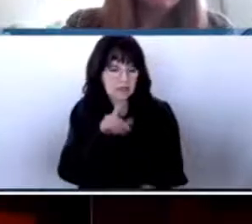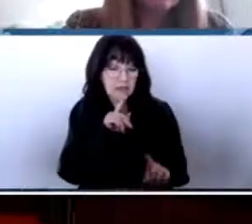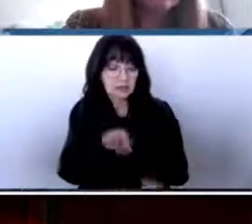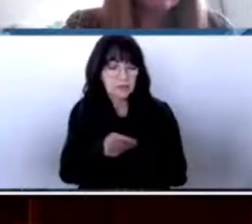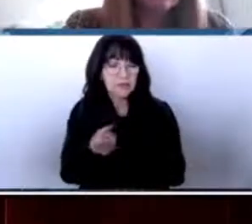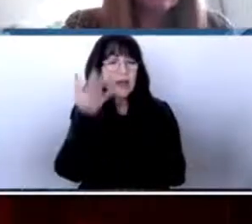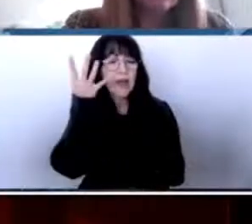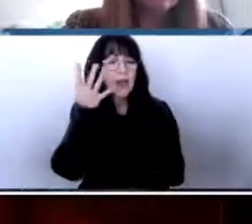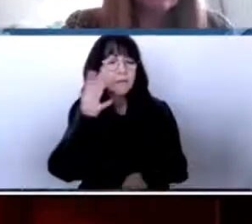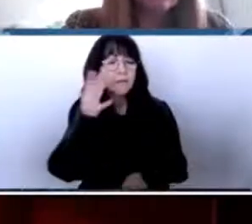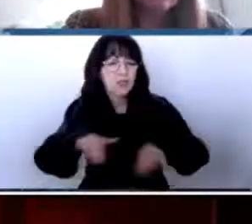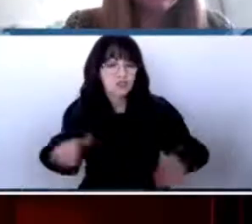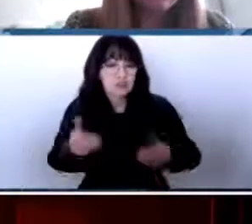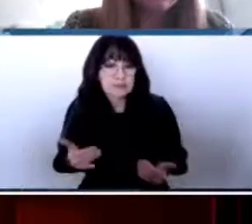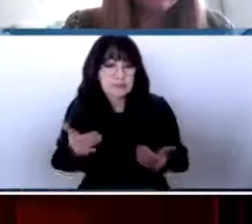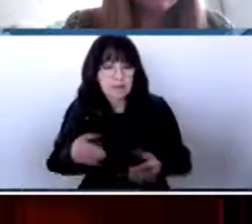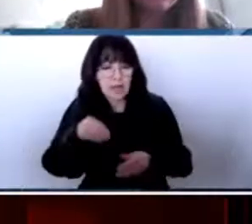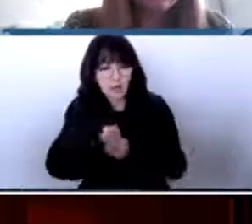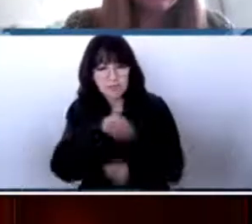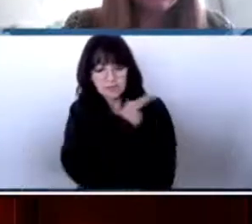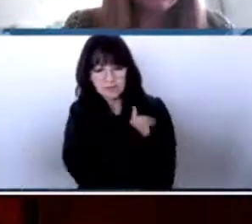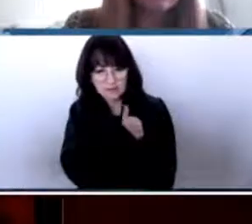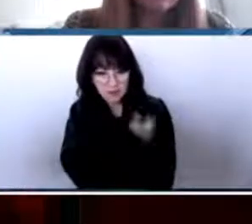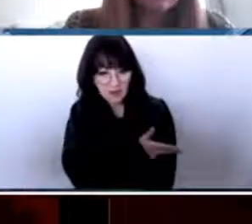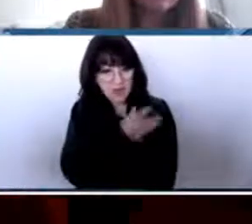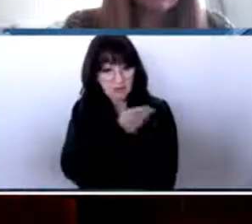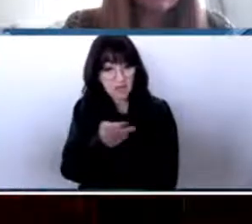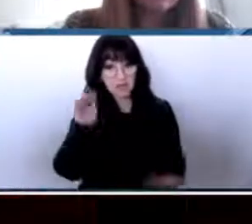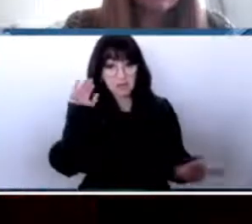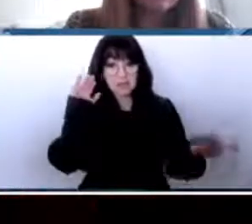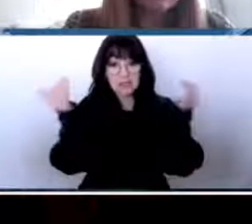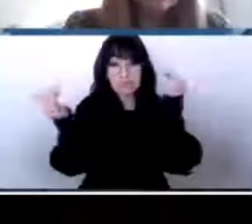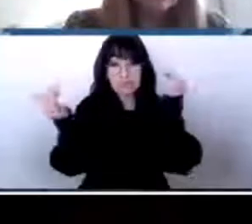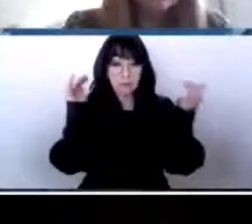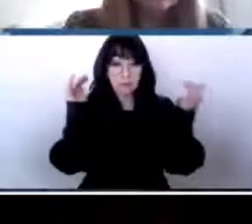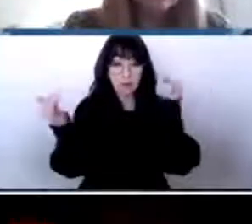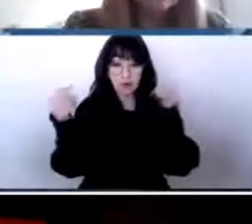hospital, and how does this rank historically since the pandemic began?